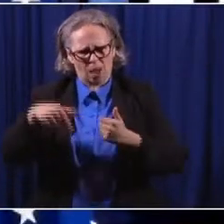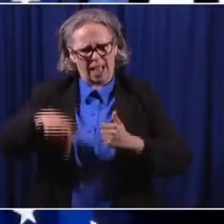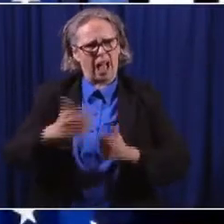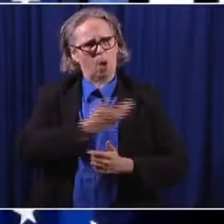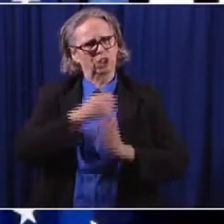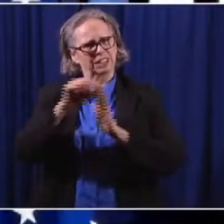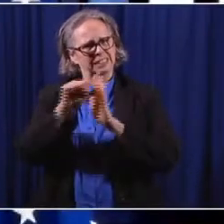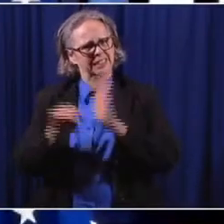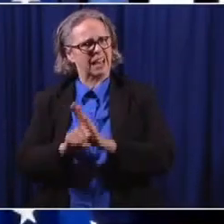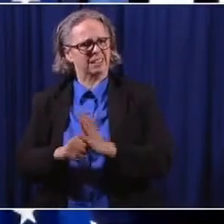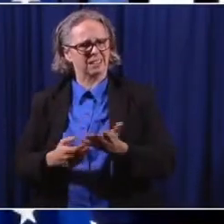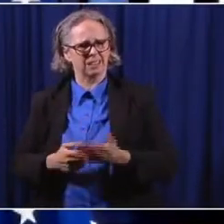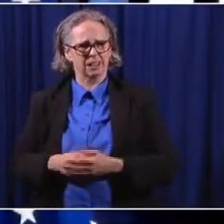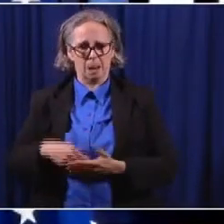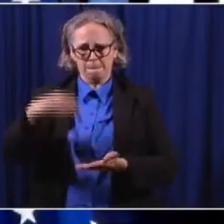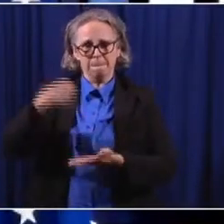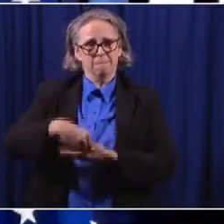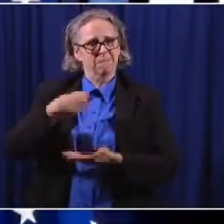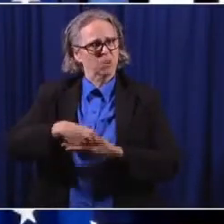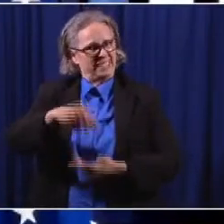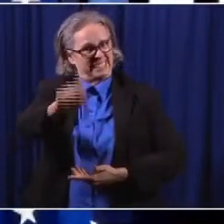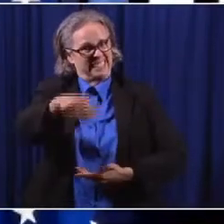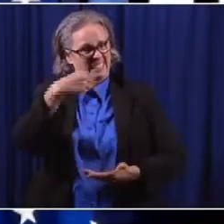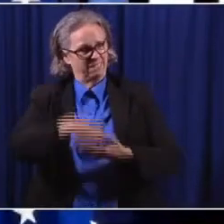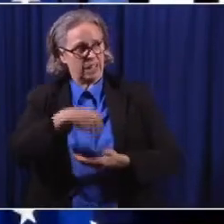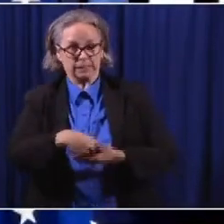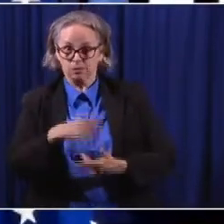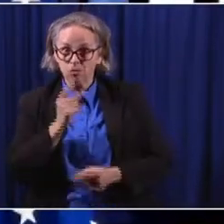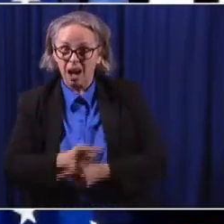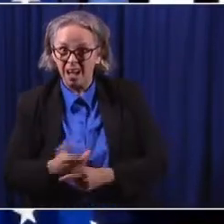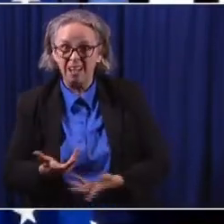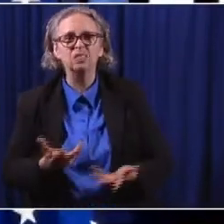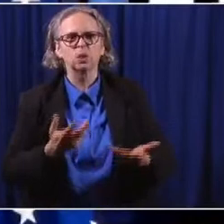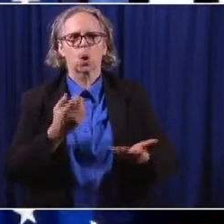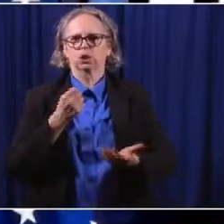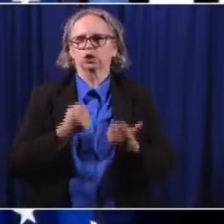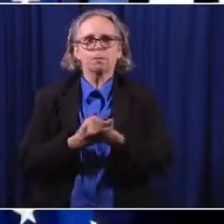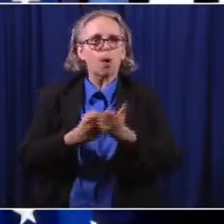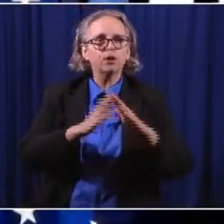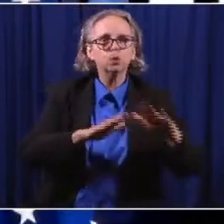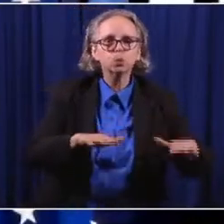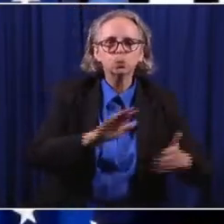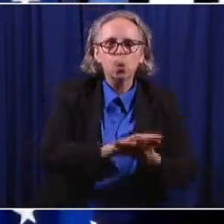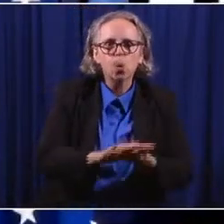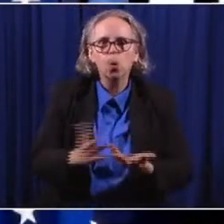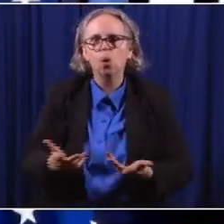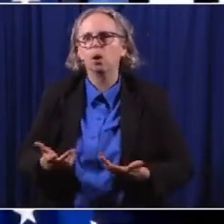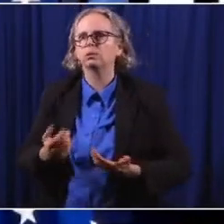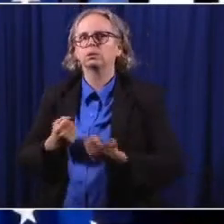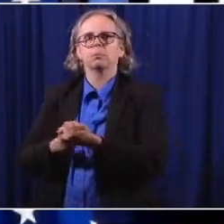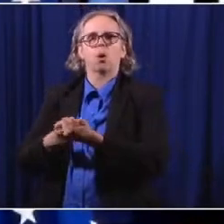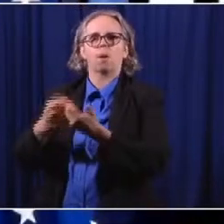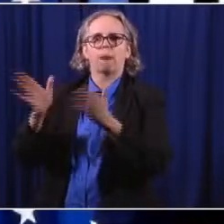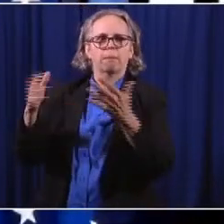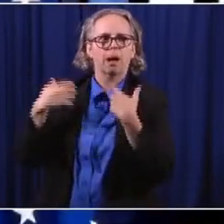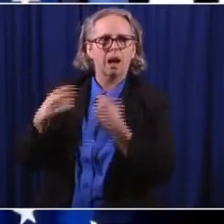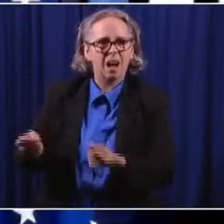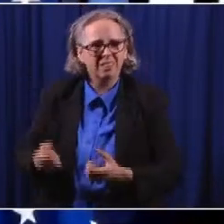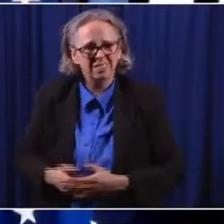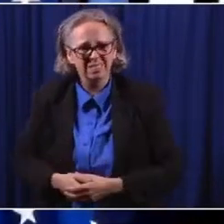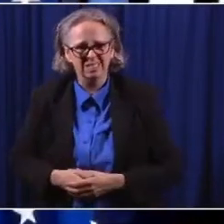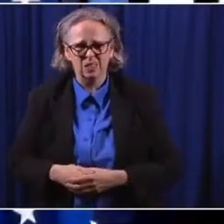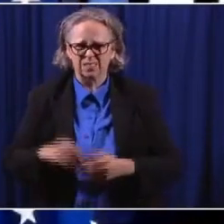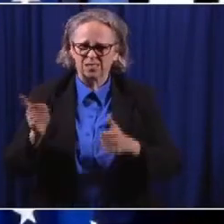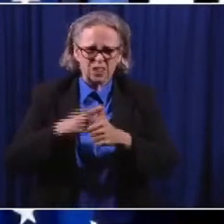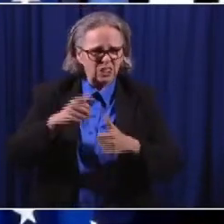great deal of funding that we will allocate to schools and local officials comes as a result of how we